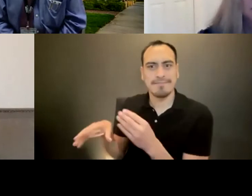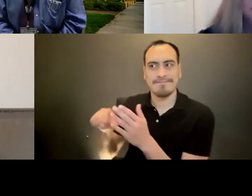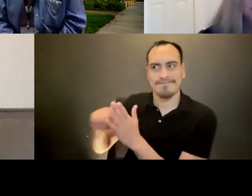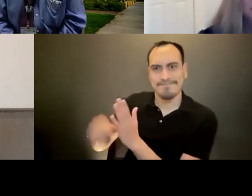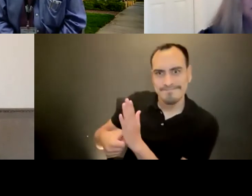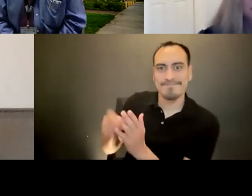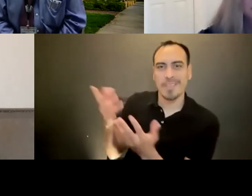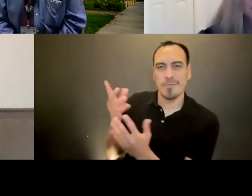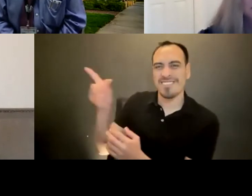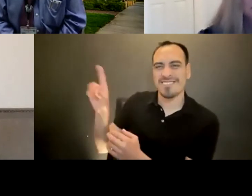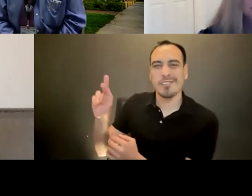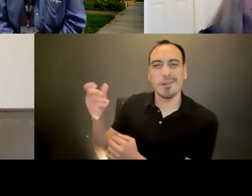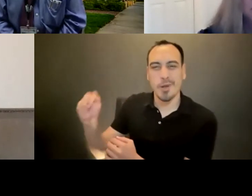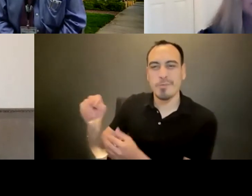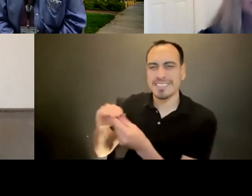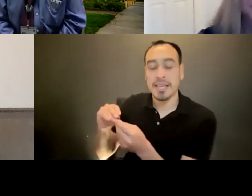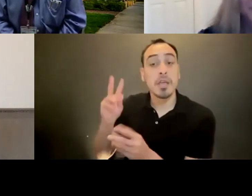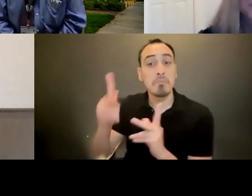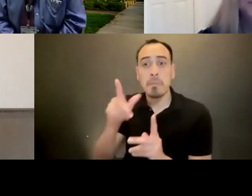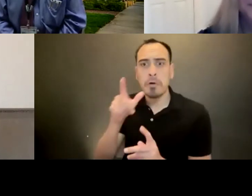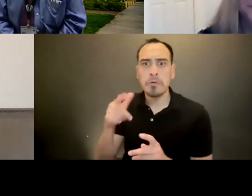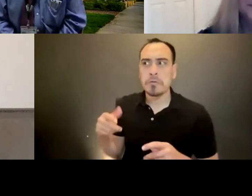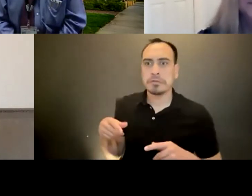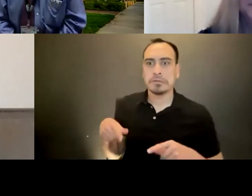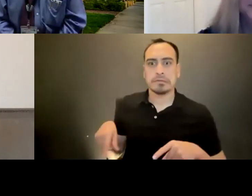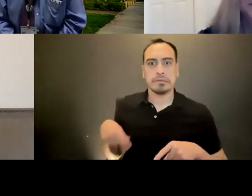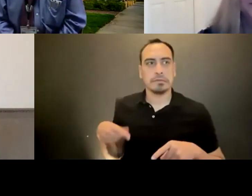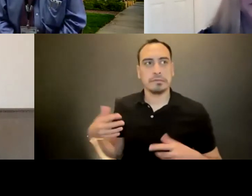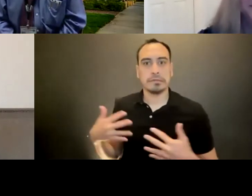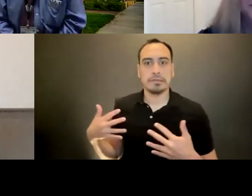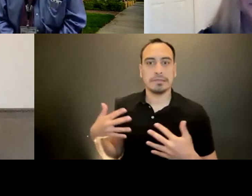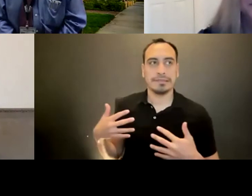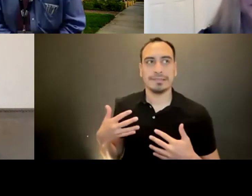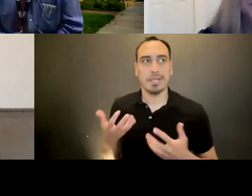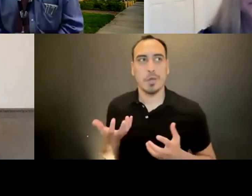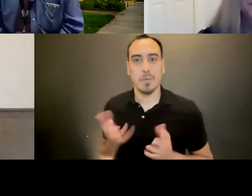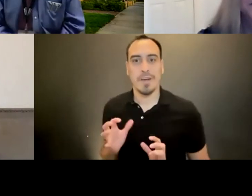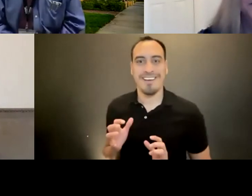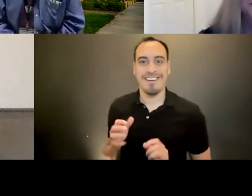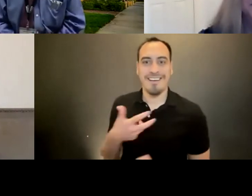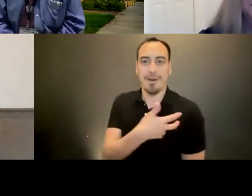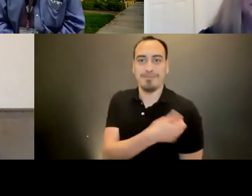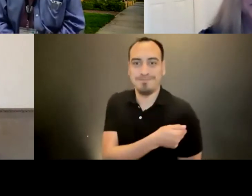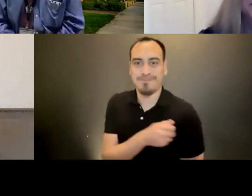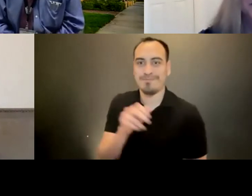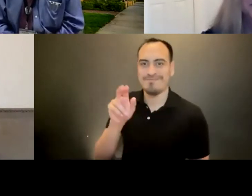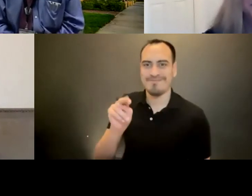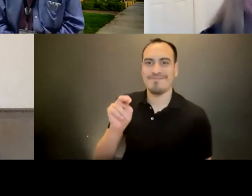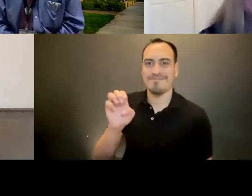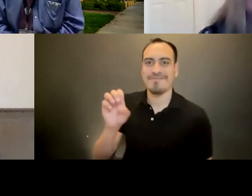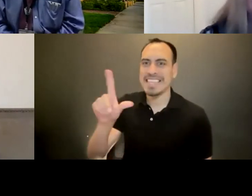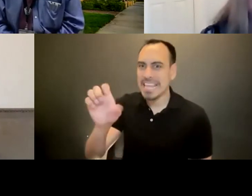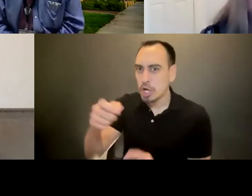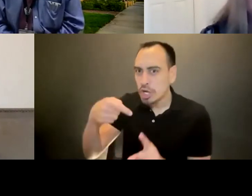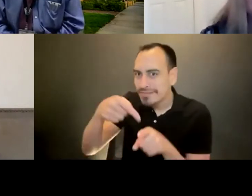who have an aversion to getting stuck with a needle, they really